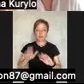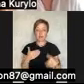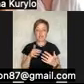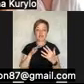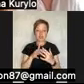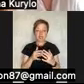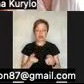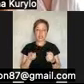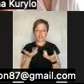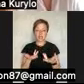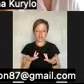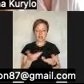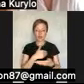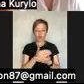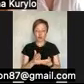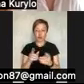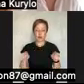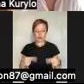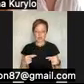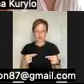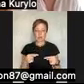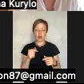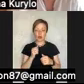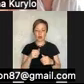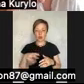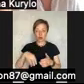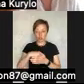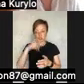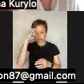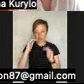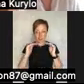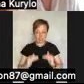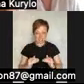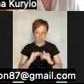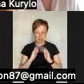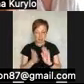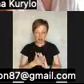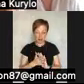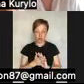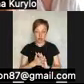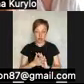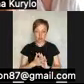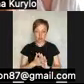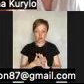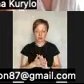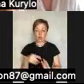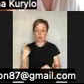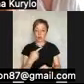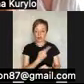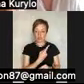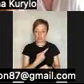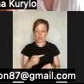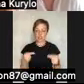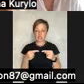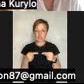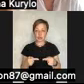has reduced after the beginning of the war and obviously there is the general decrease